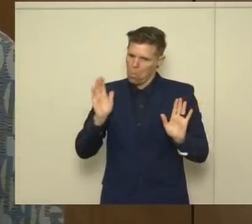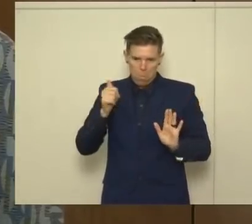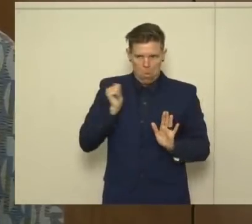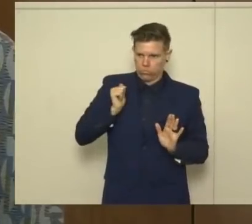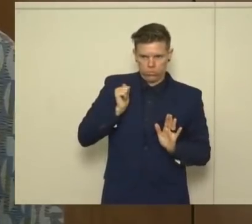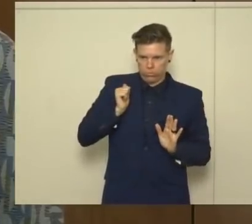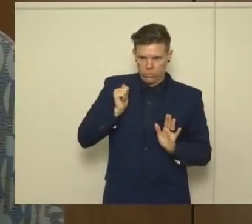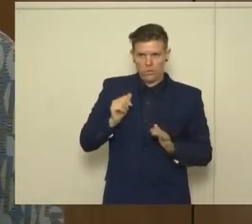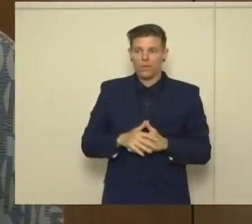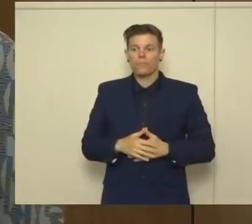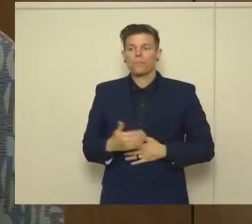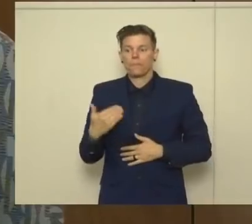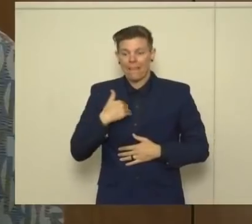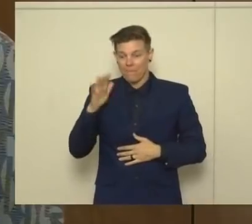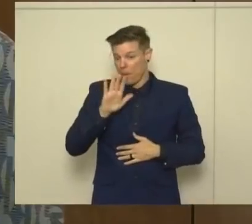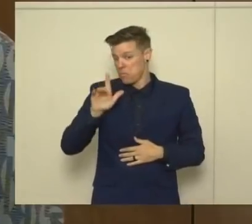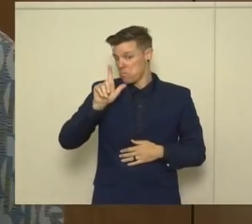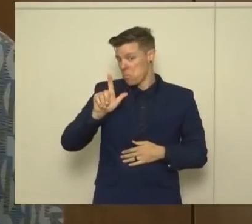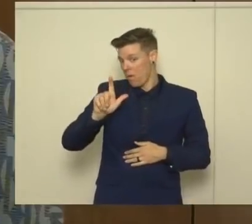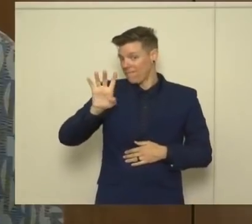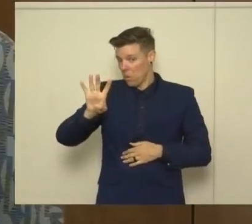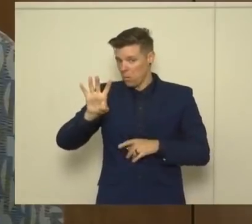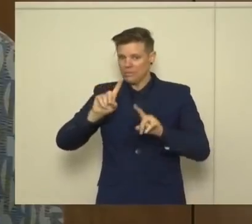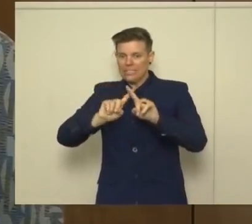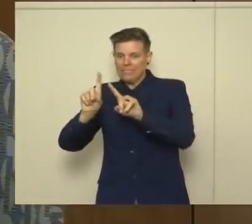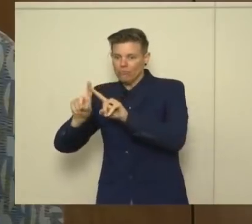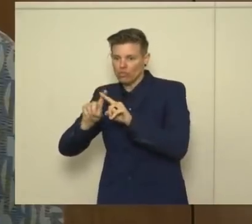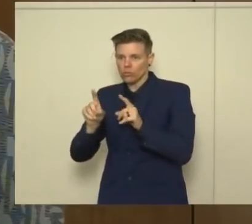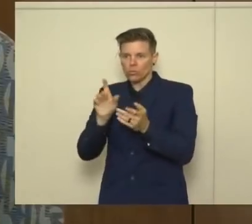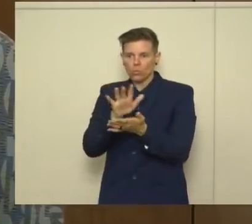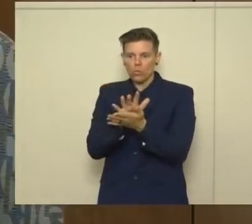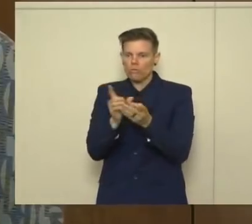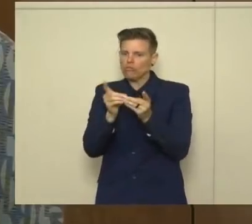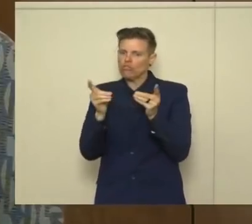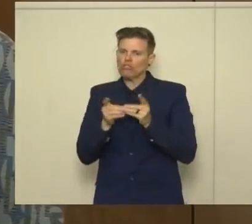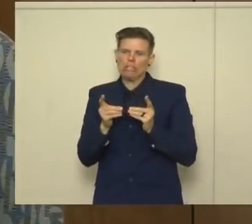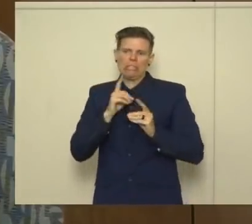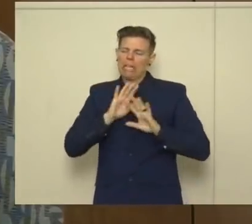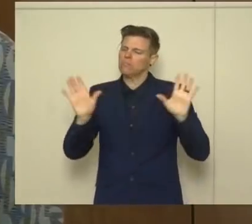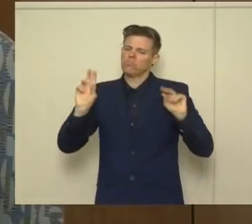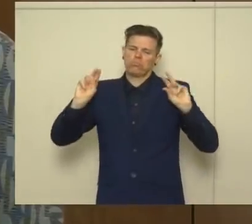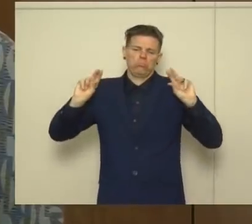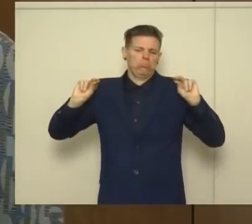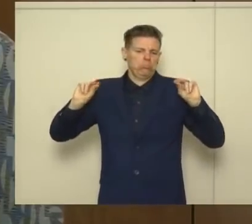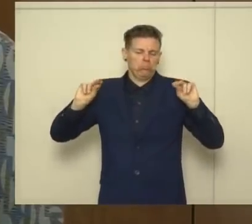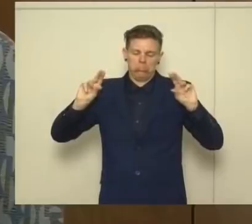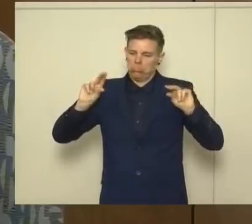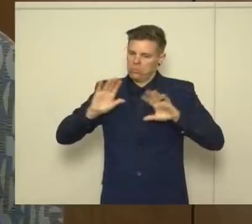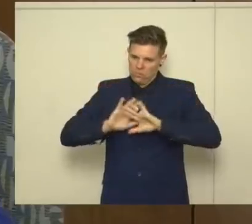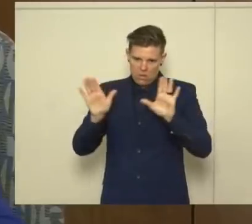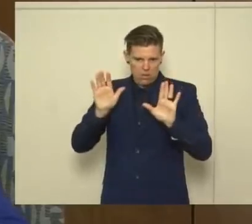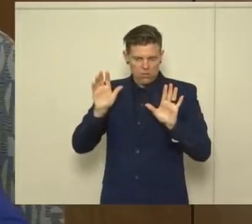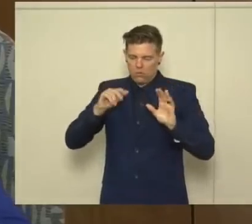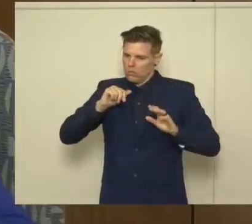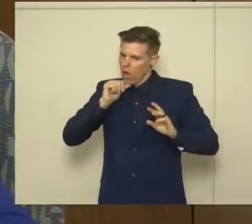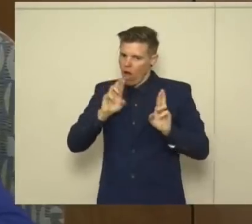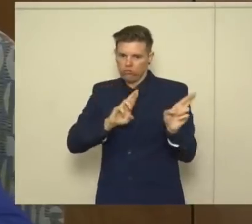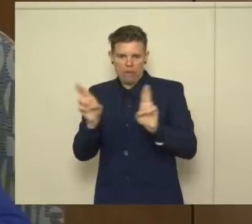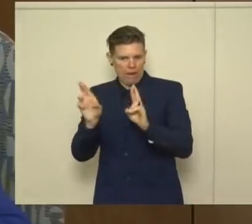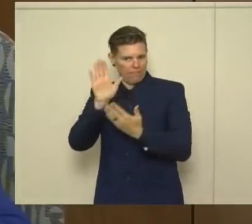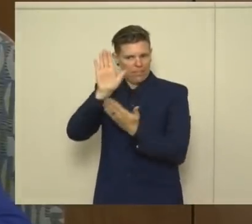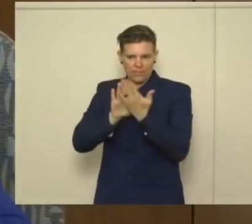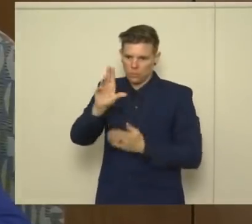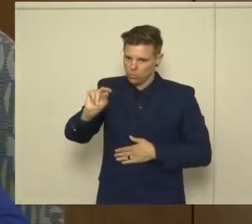school boards have elected not to pause and postpone in-person learning until